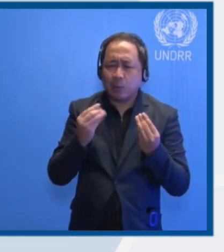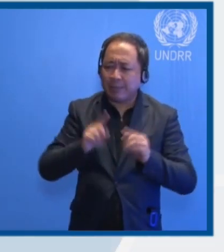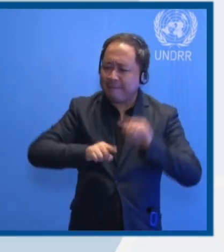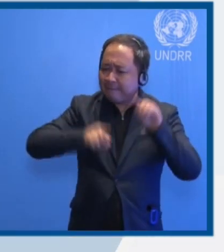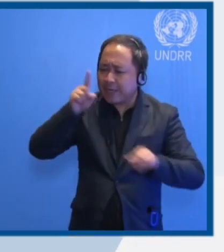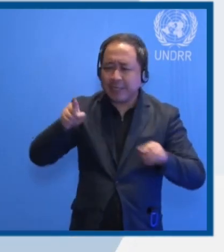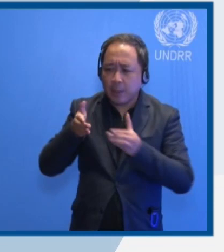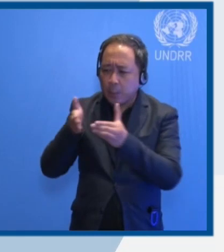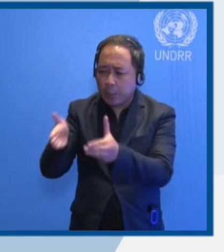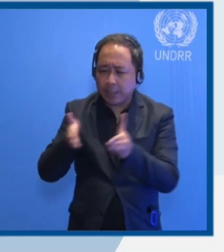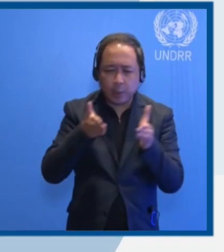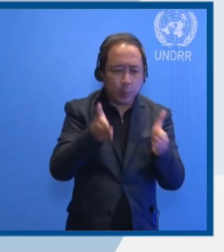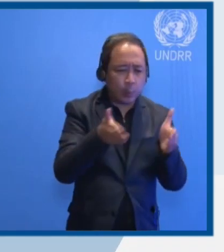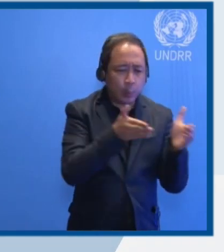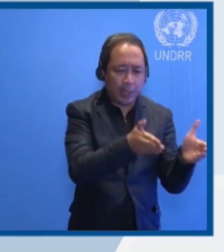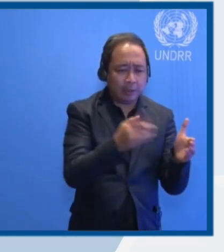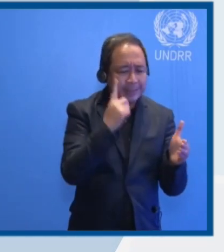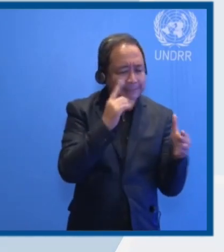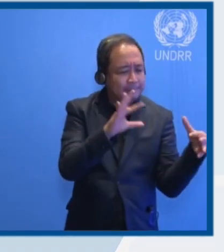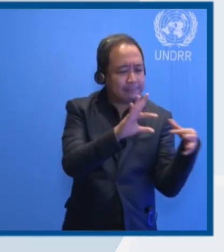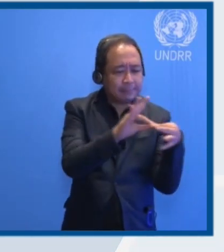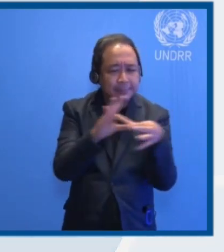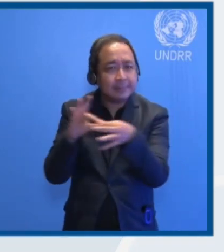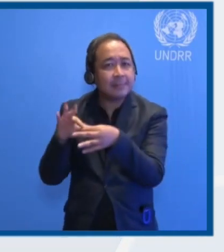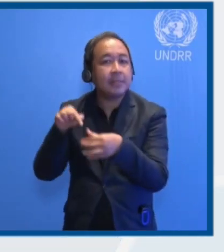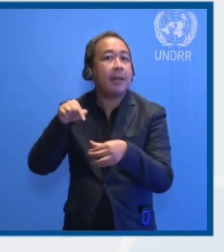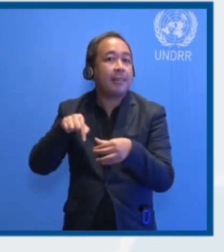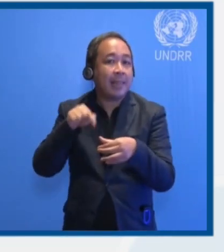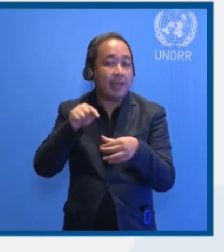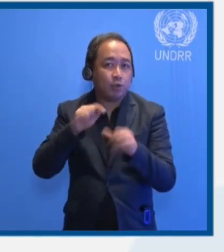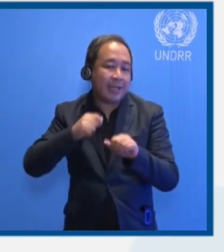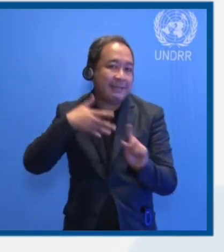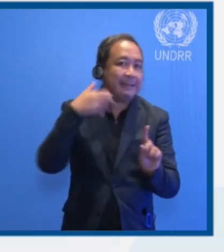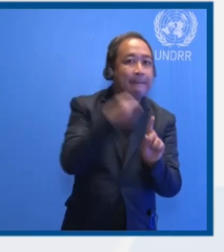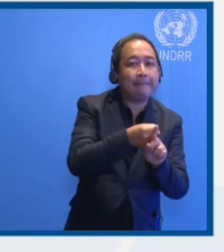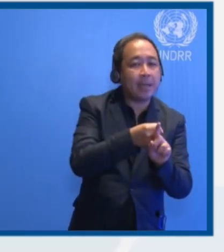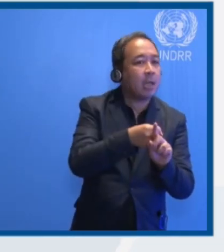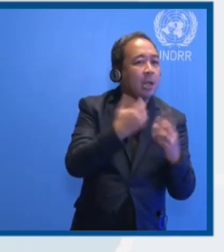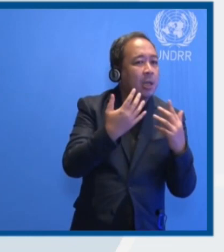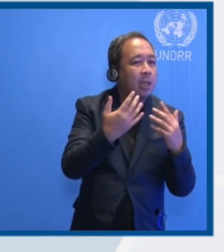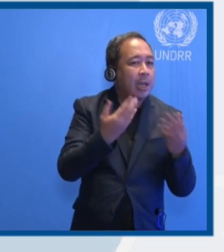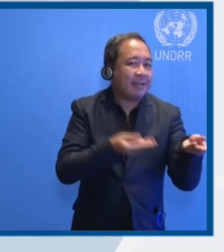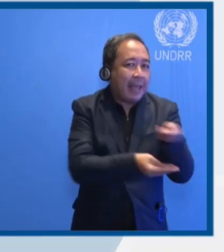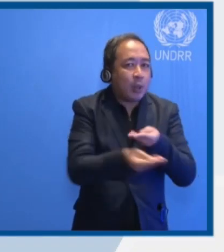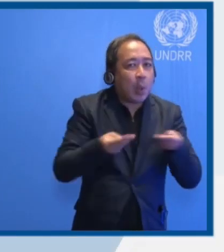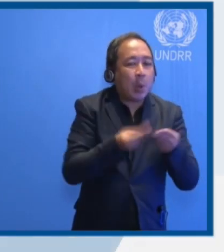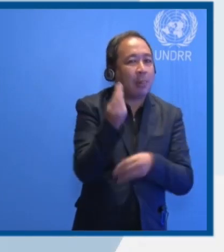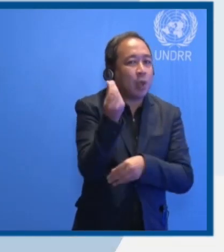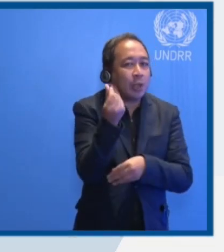holistically connects to the social, economic, psychological, anthropological, and sociological,